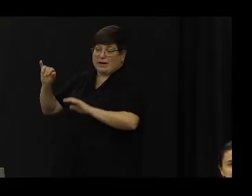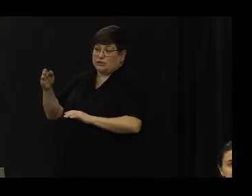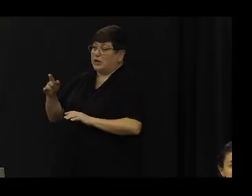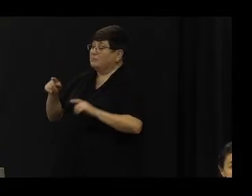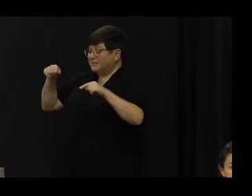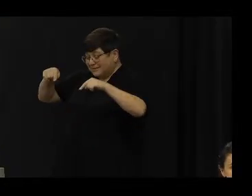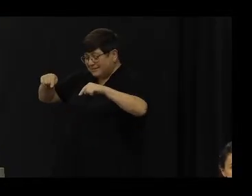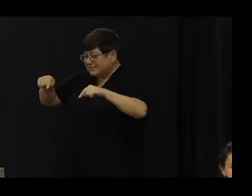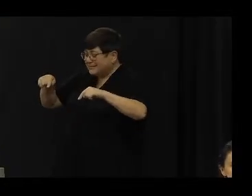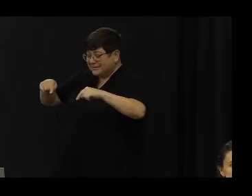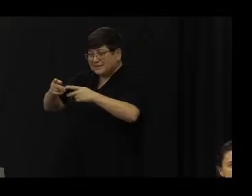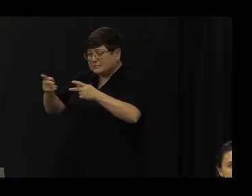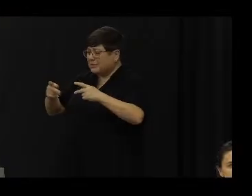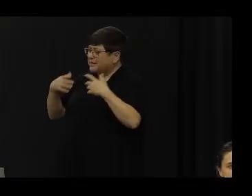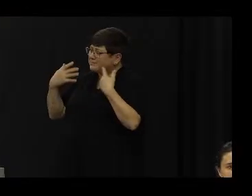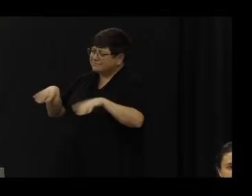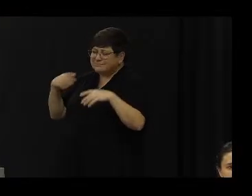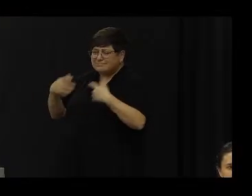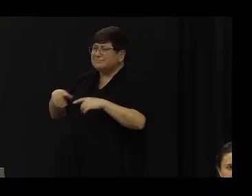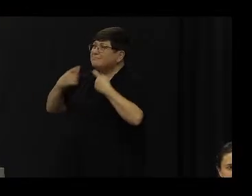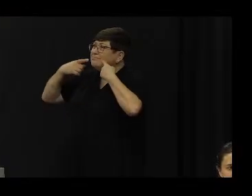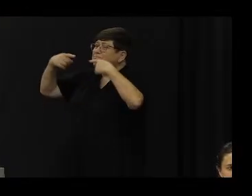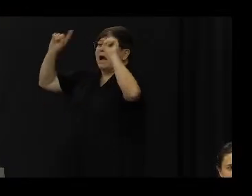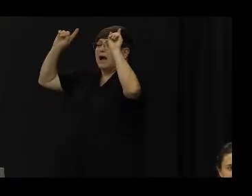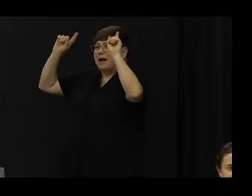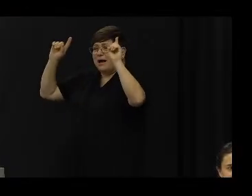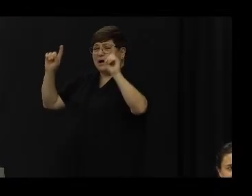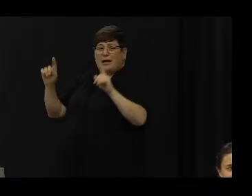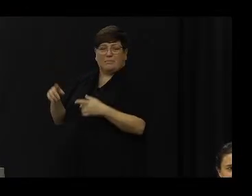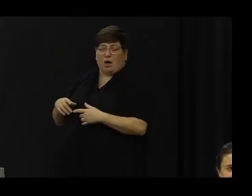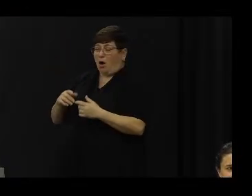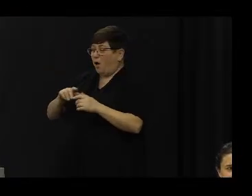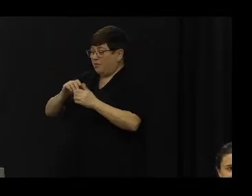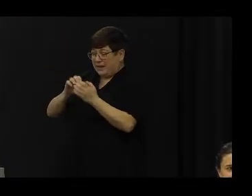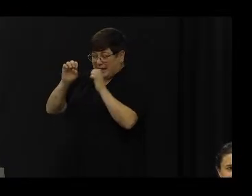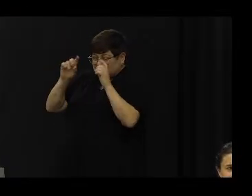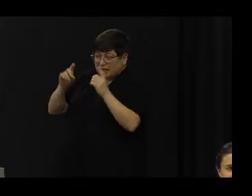successful place, succeeding in the educational program.